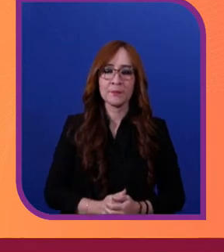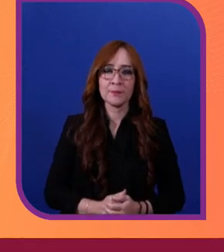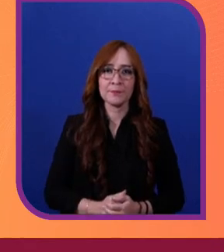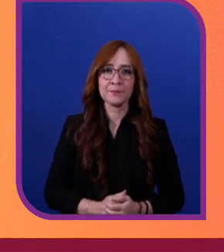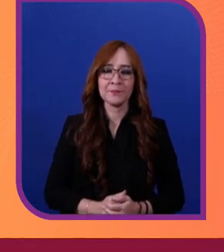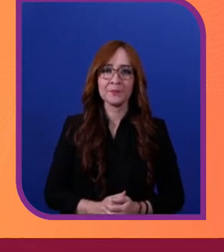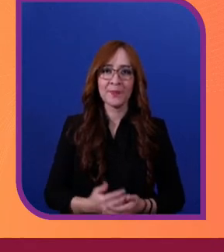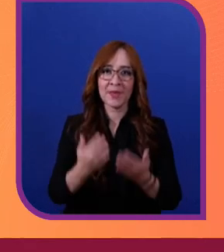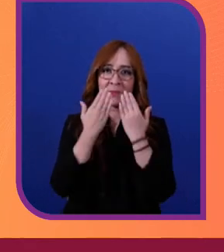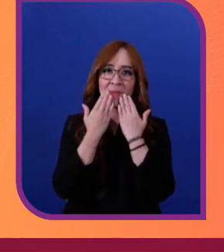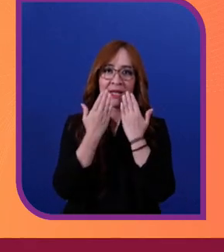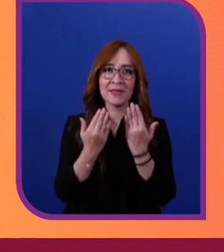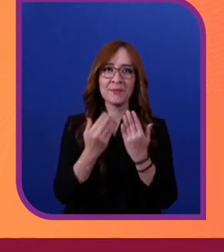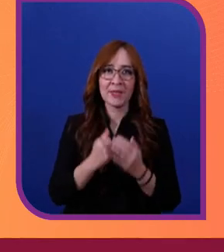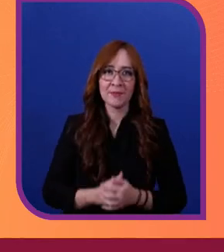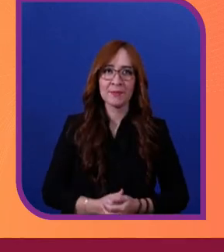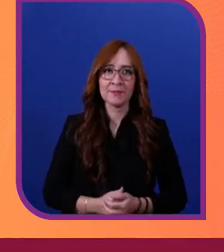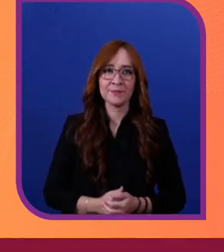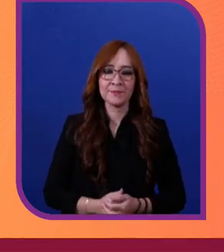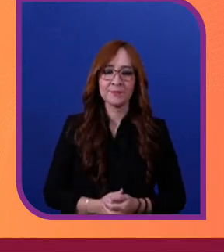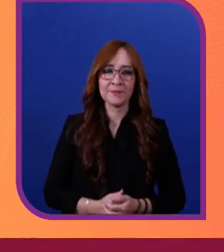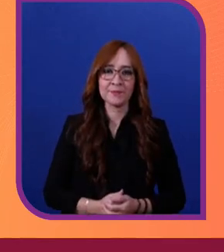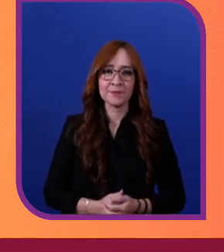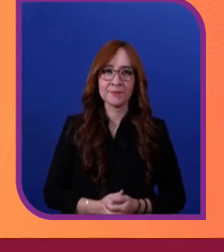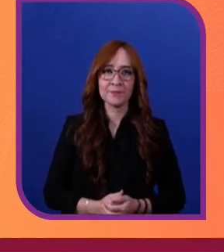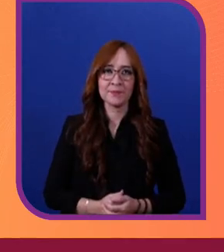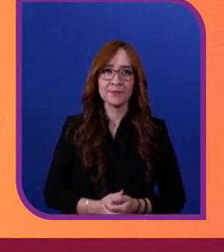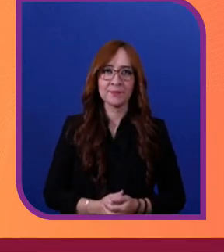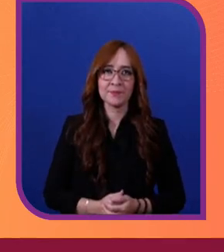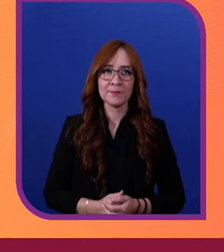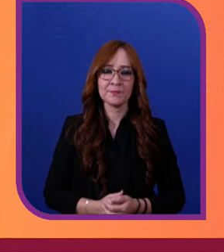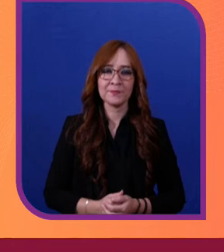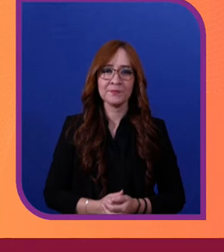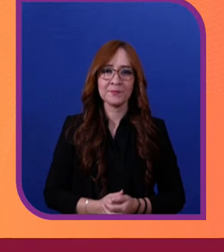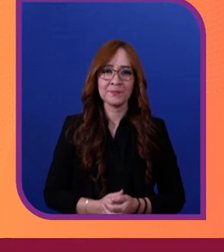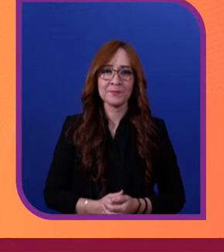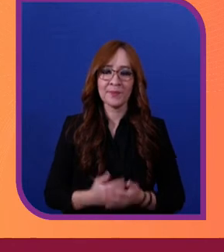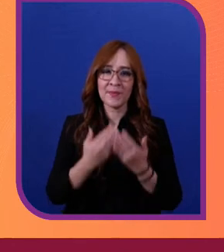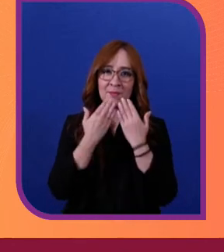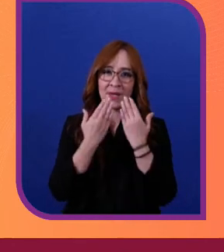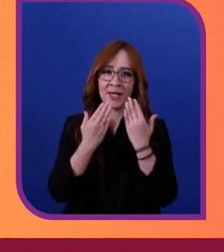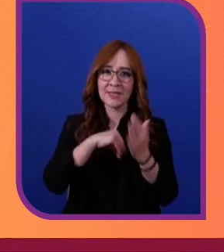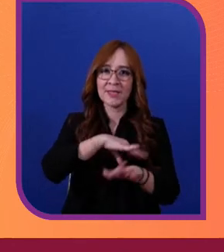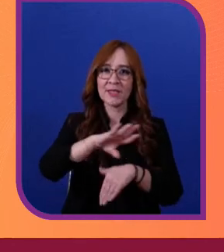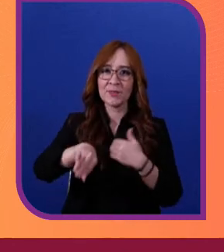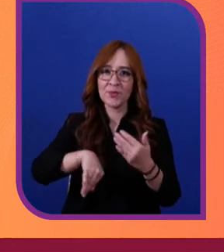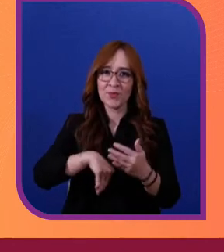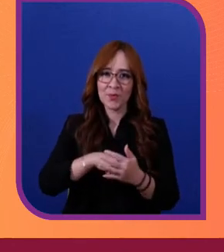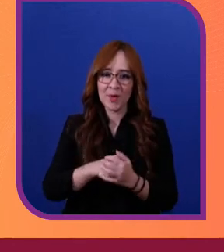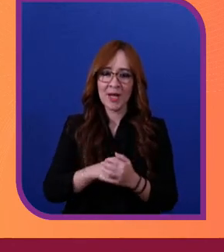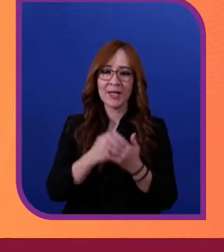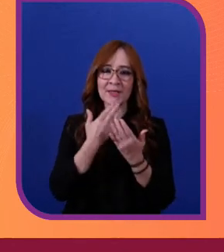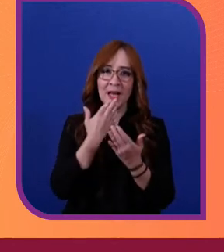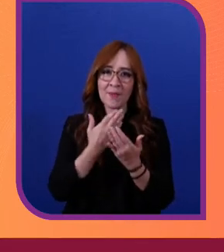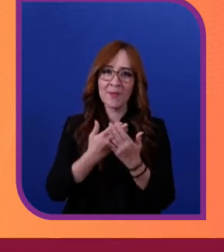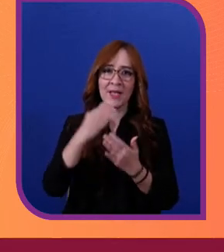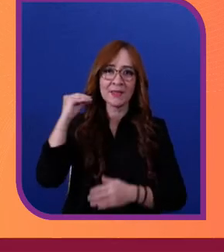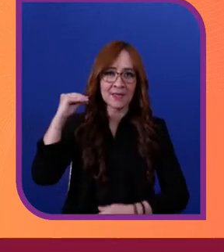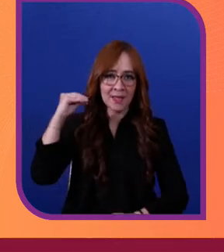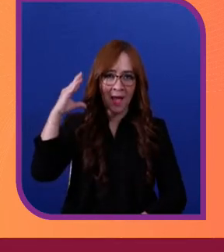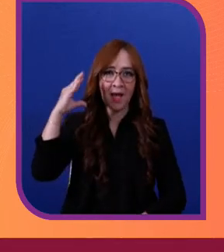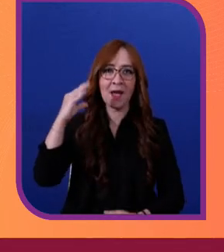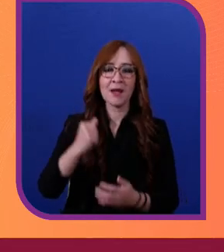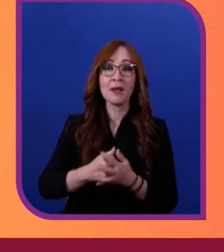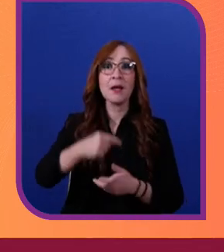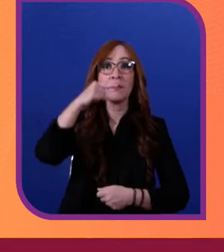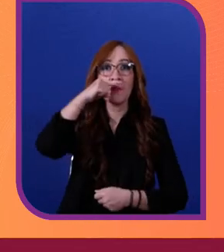Distinguish Cash and kalau finalis good afternoon everyone thank you so